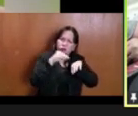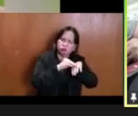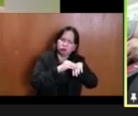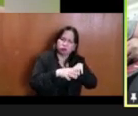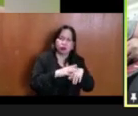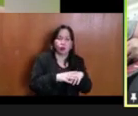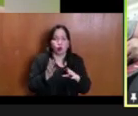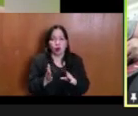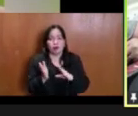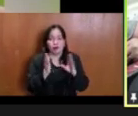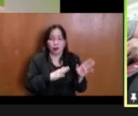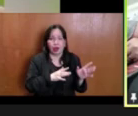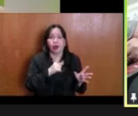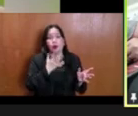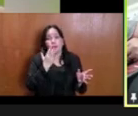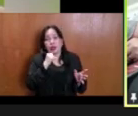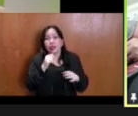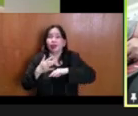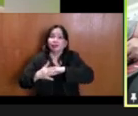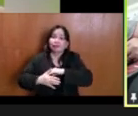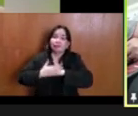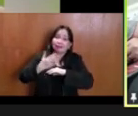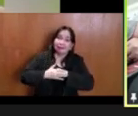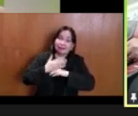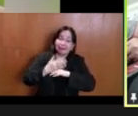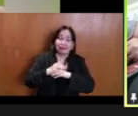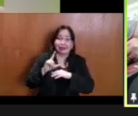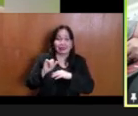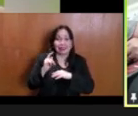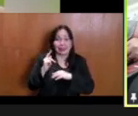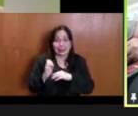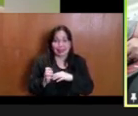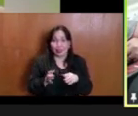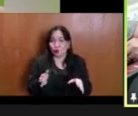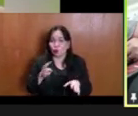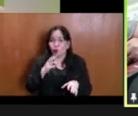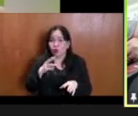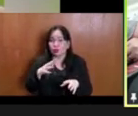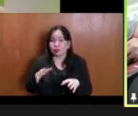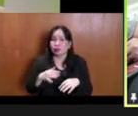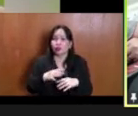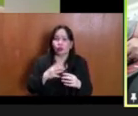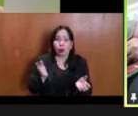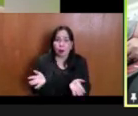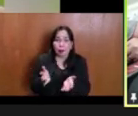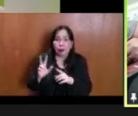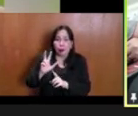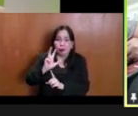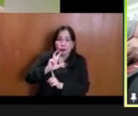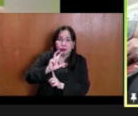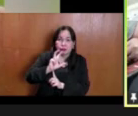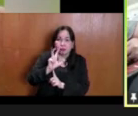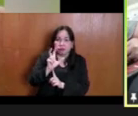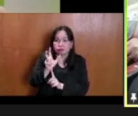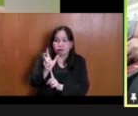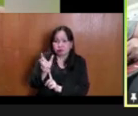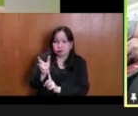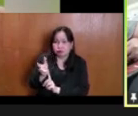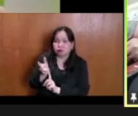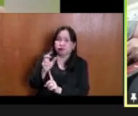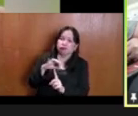to the marine lakes. So we are now promoting floating solar